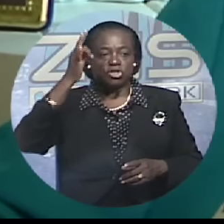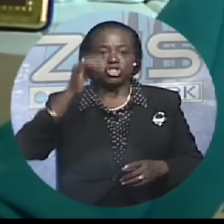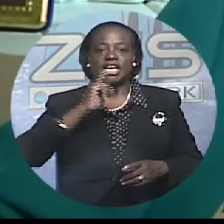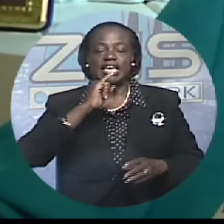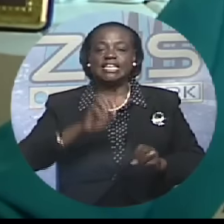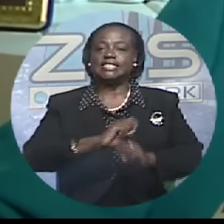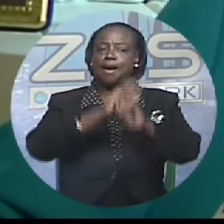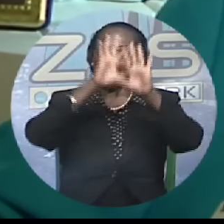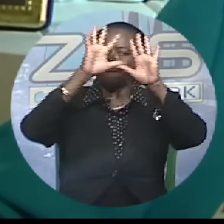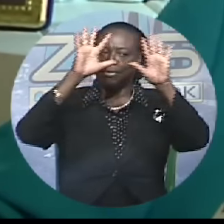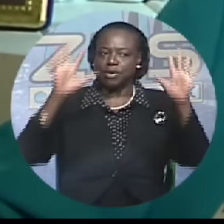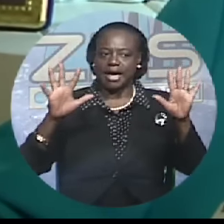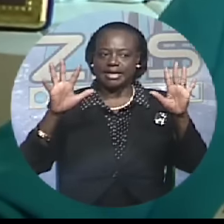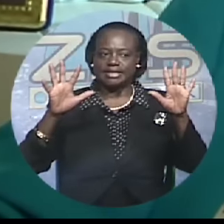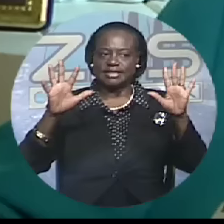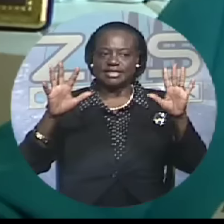bright